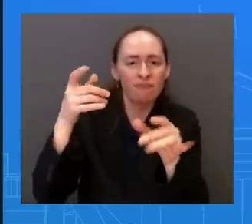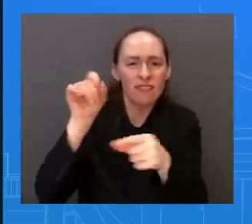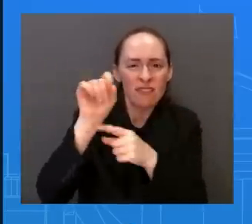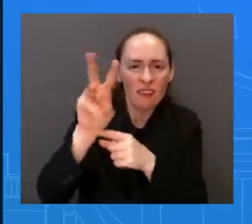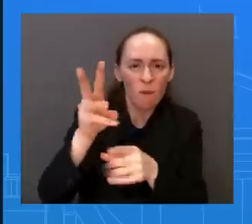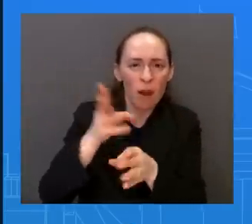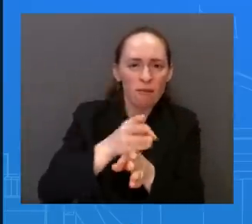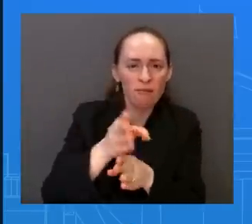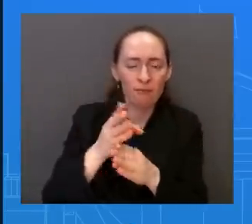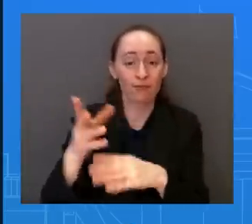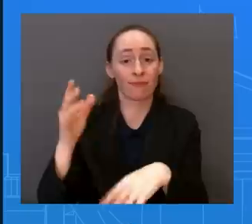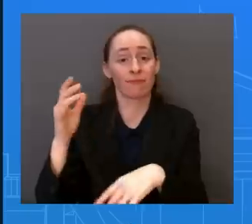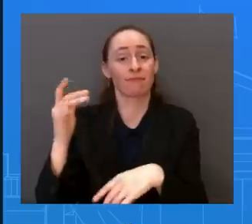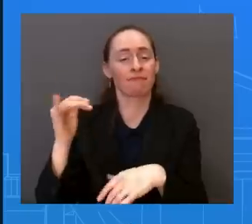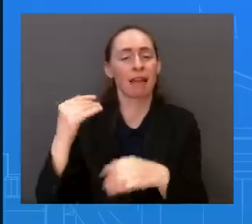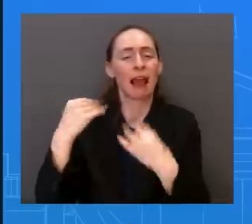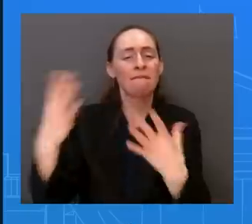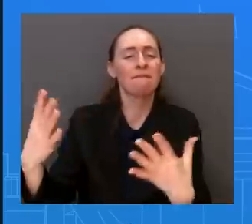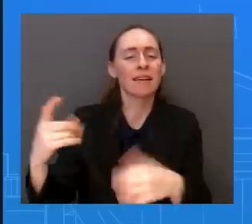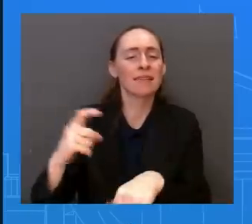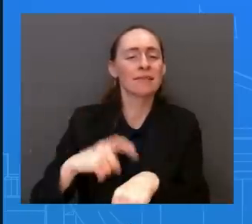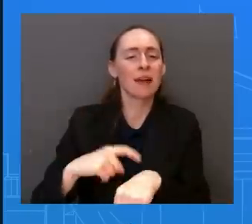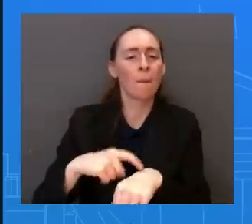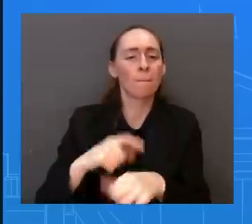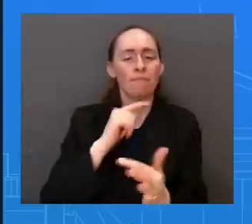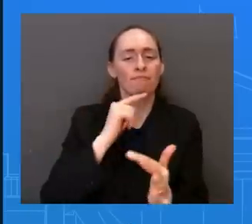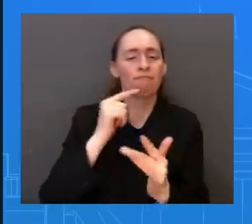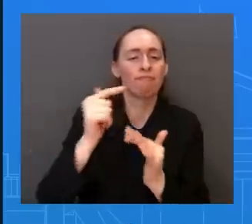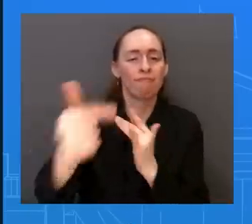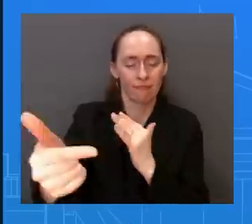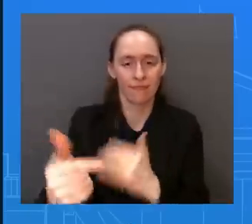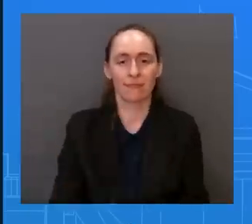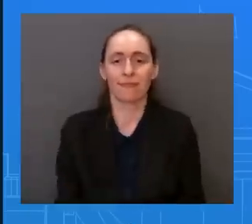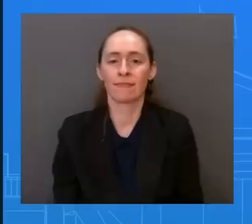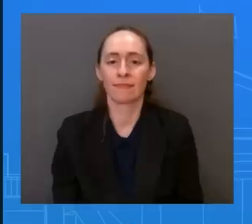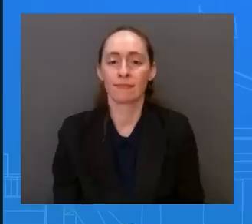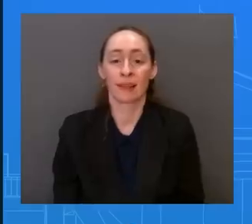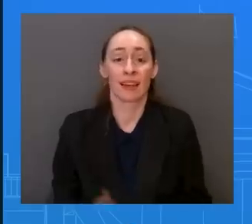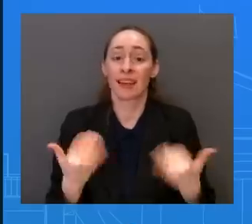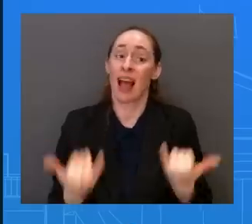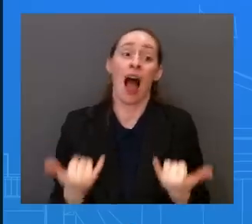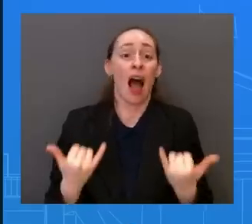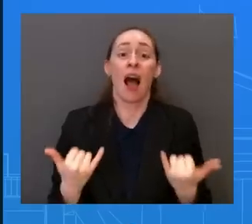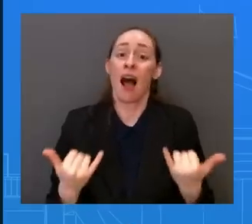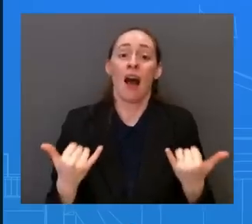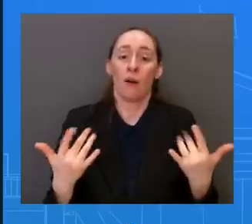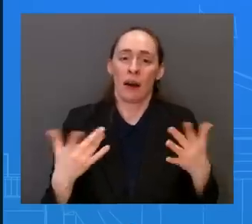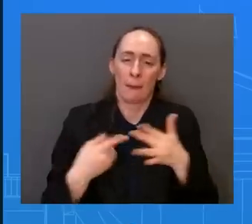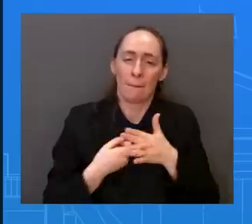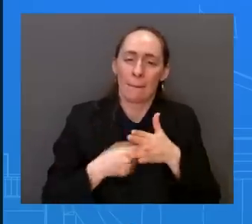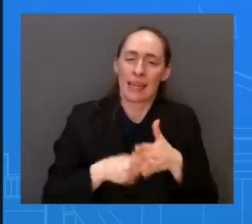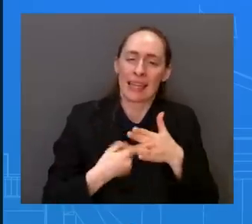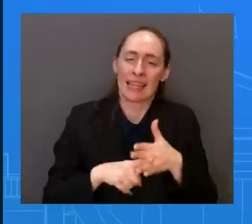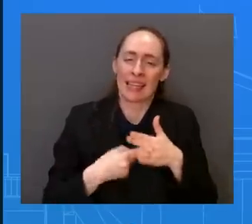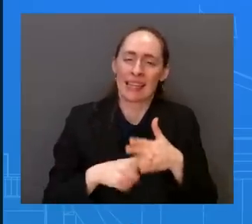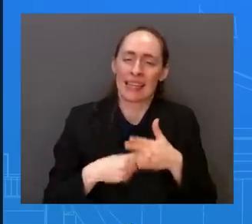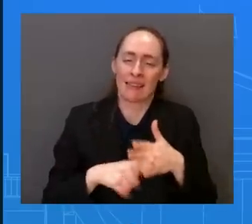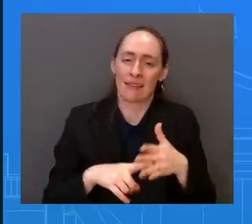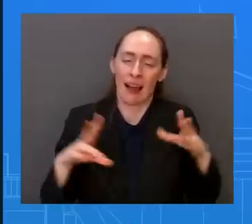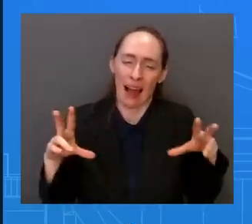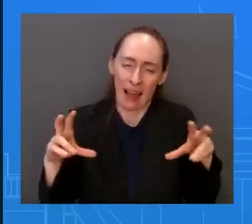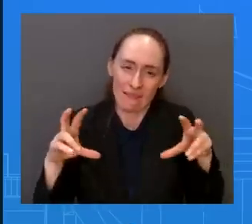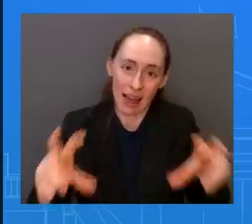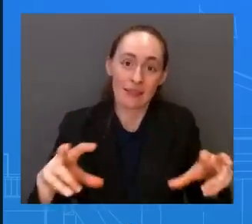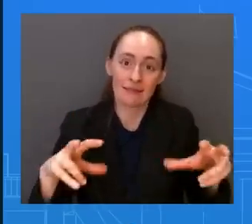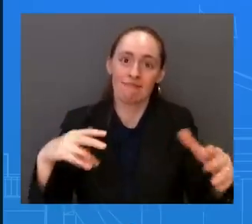implementation where across those areas you're going to see this unfold in more and more ways. And one of the things that we often show, but we